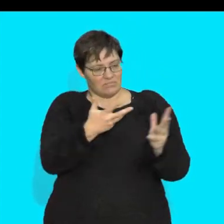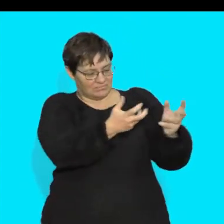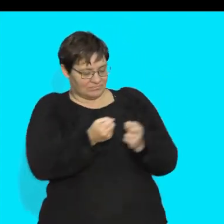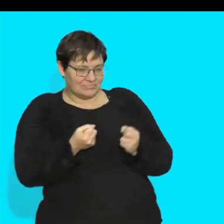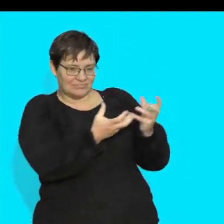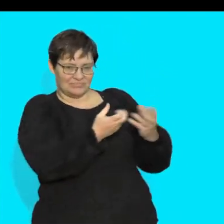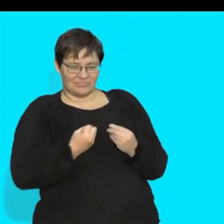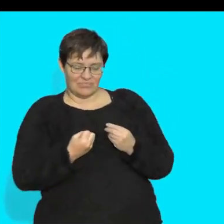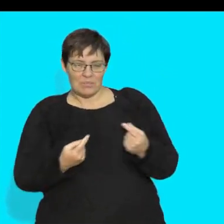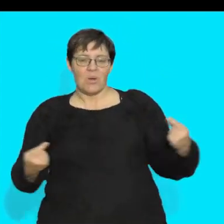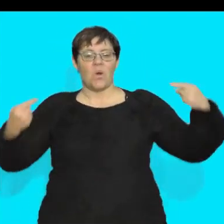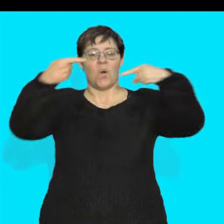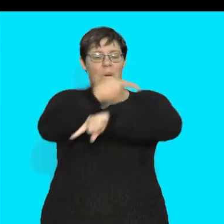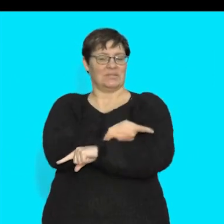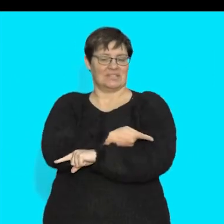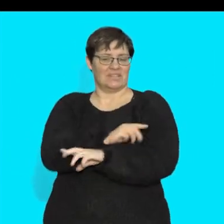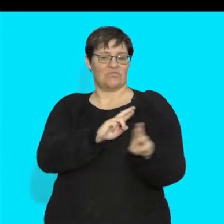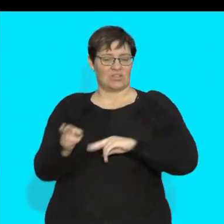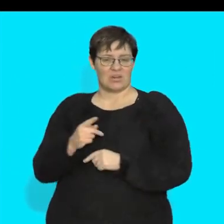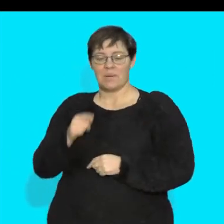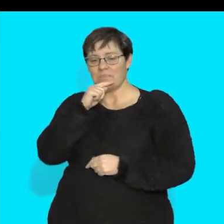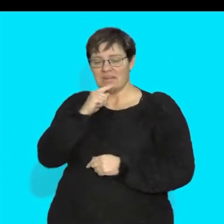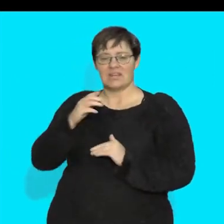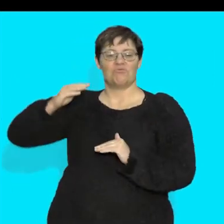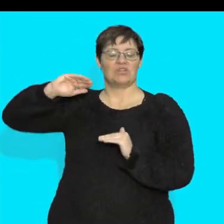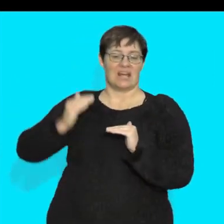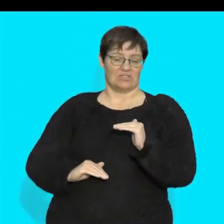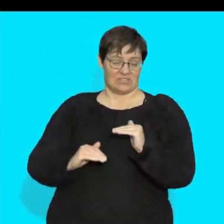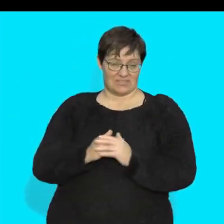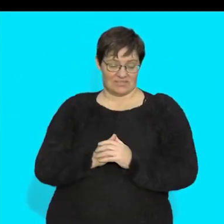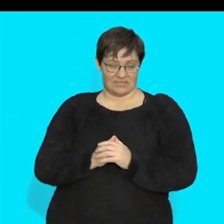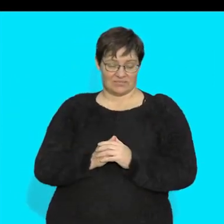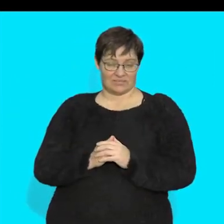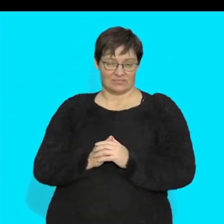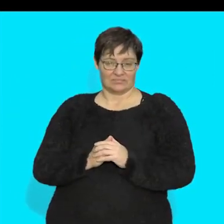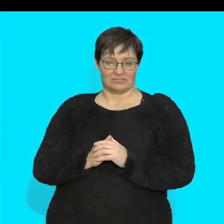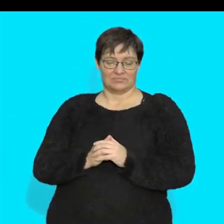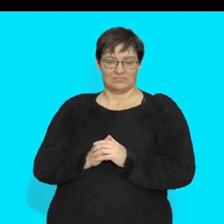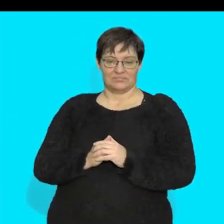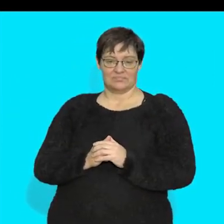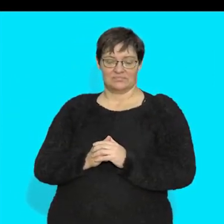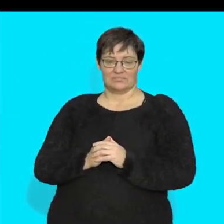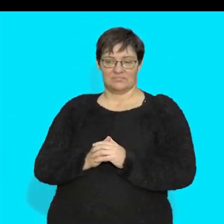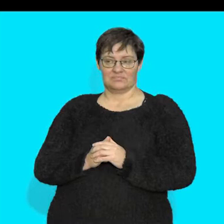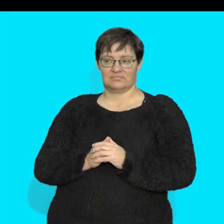where we get the opposite reaction. This is a reduction reaction.